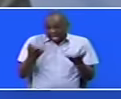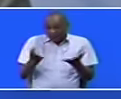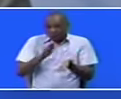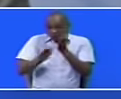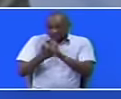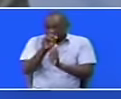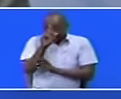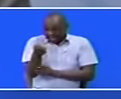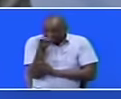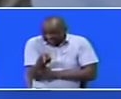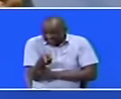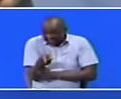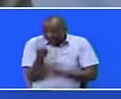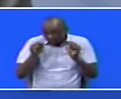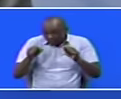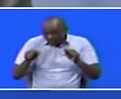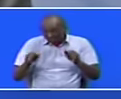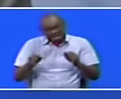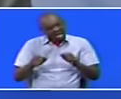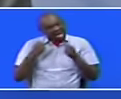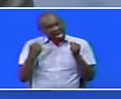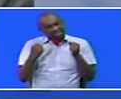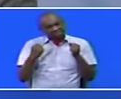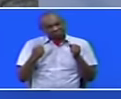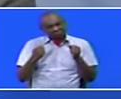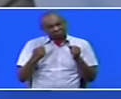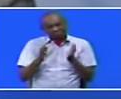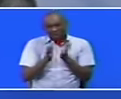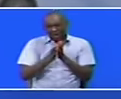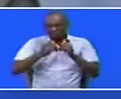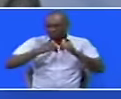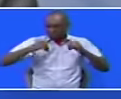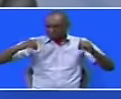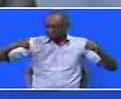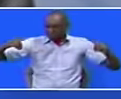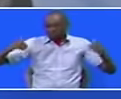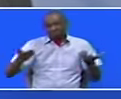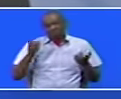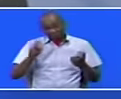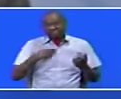reconciliation seems to be elusive. Justice and accountability.